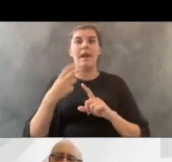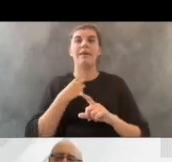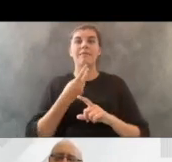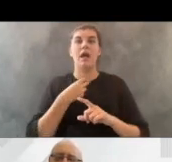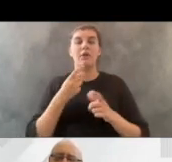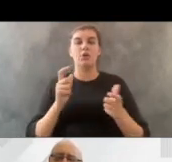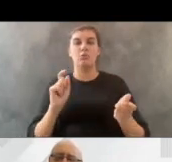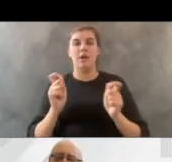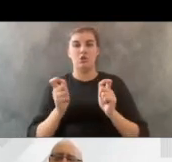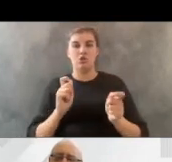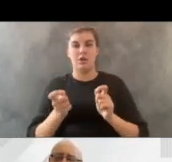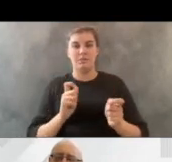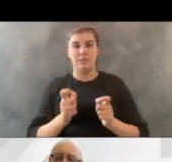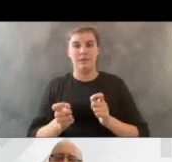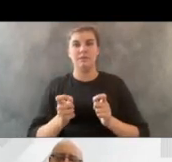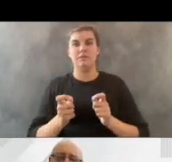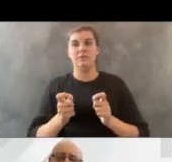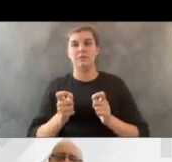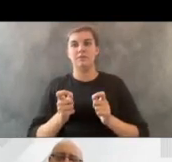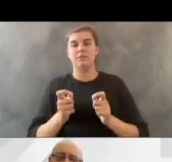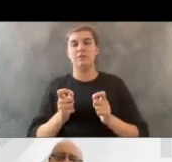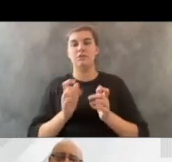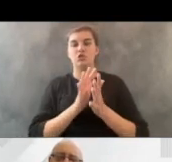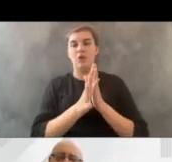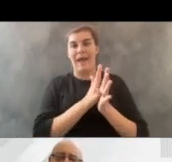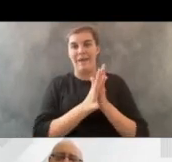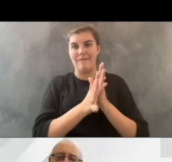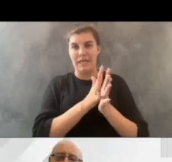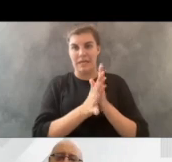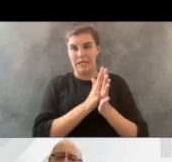Pedestrian or a sensory